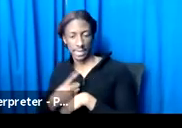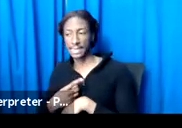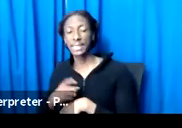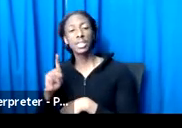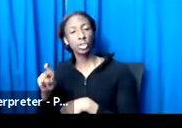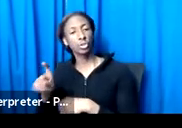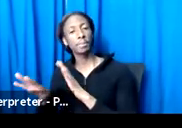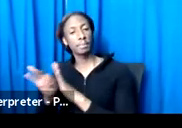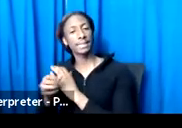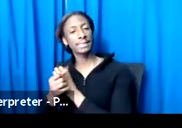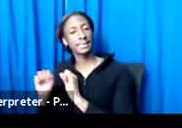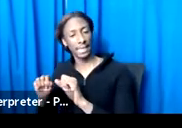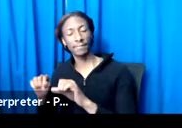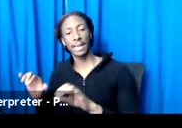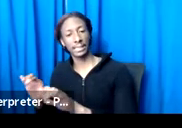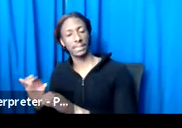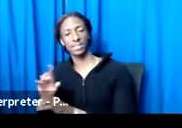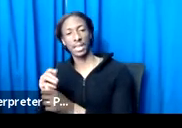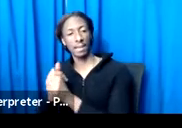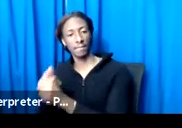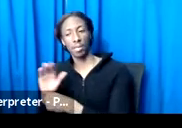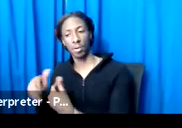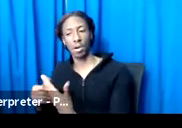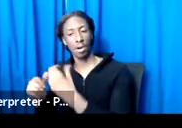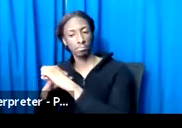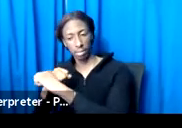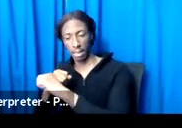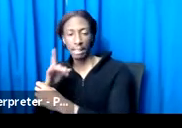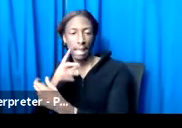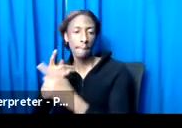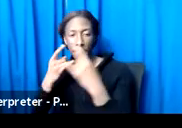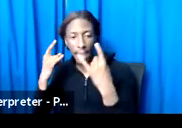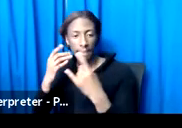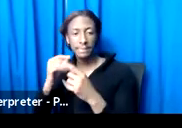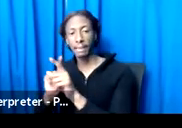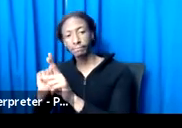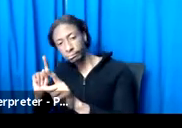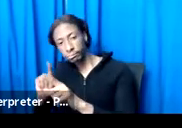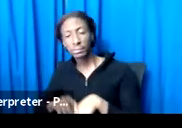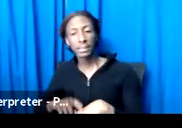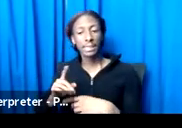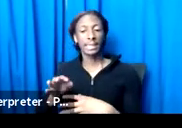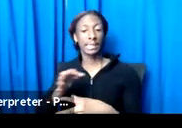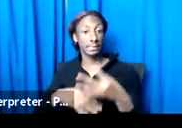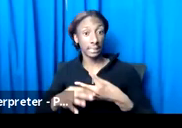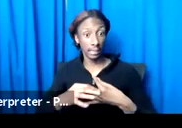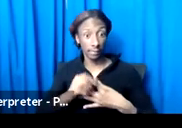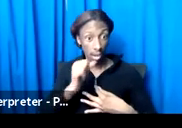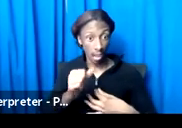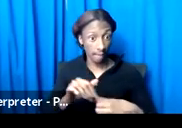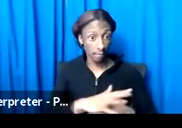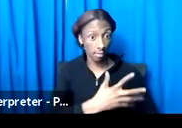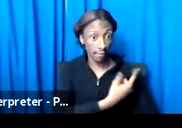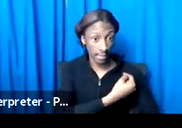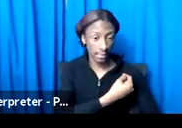activities and follow all prevention measures, masking and distance, for example. Consider having any not fully vaccinated staff do a screening